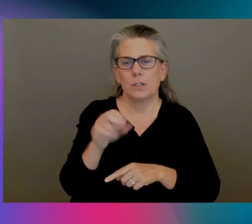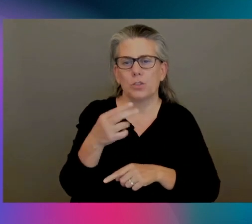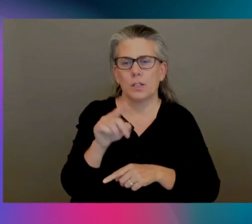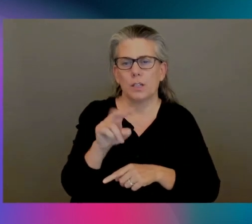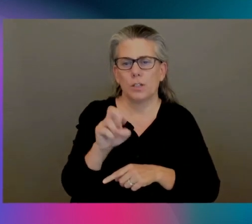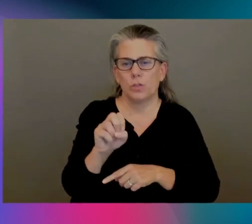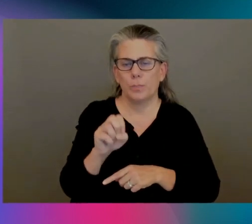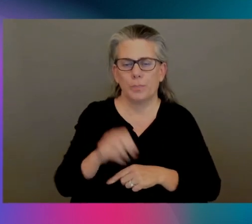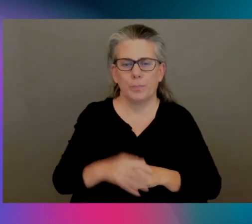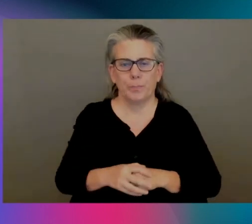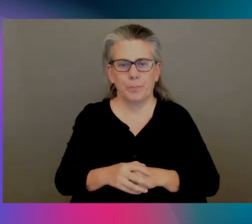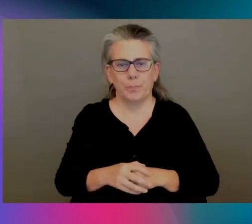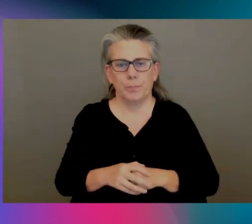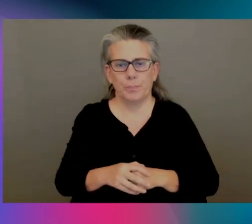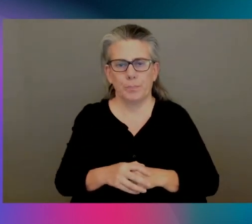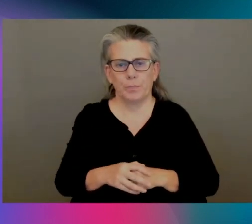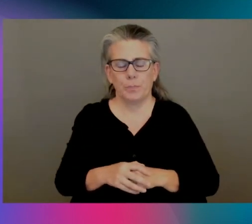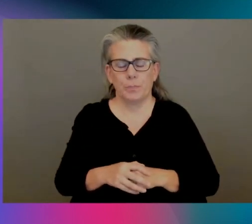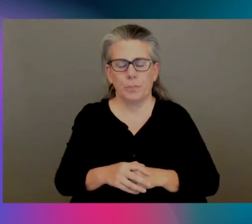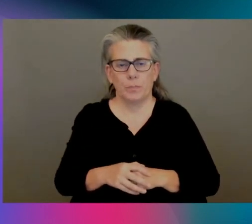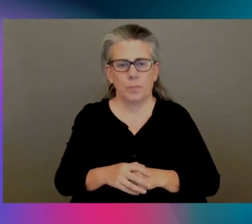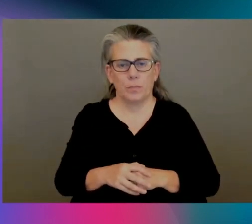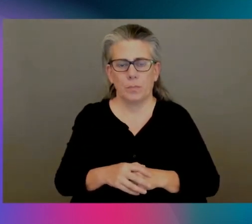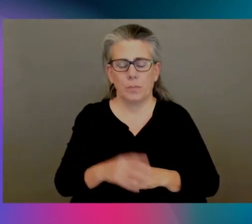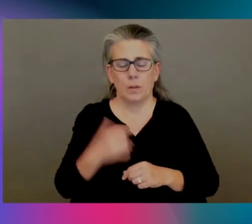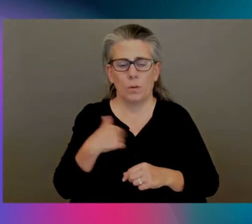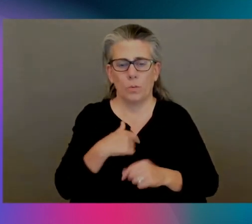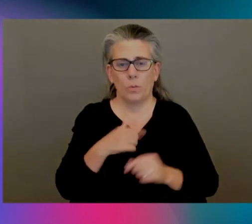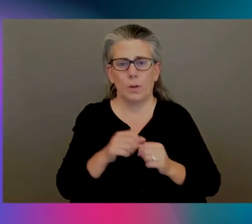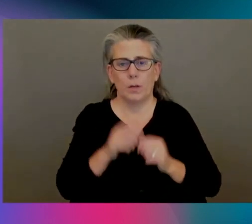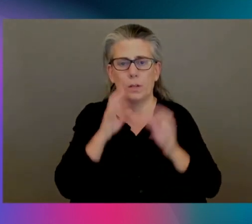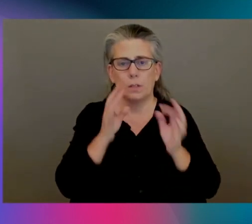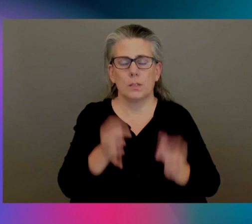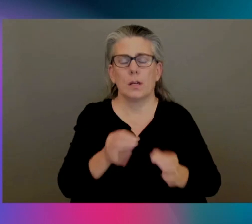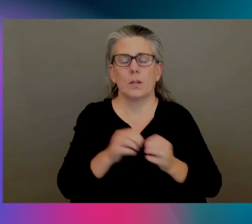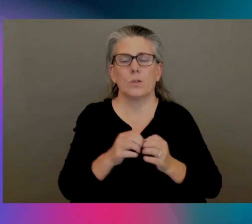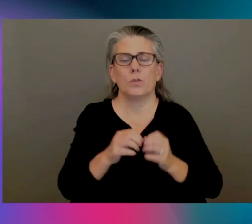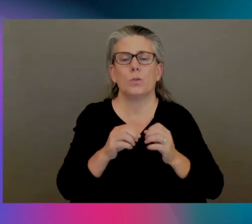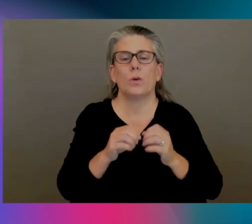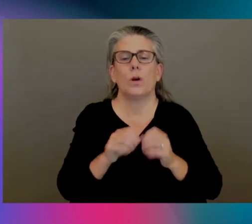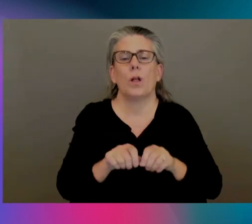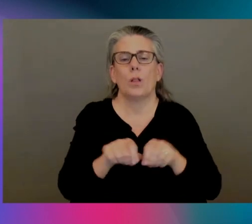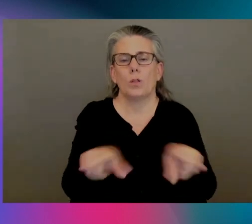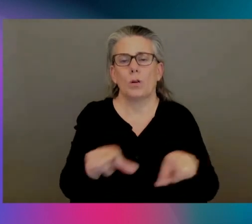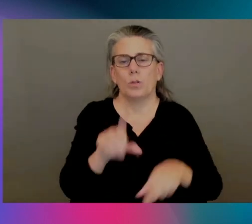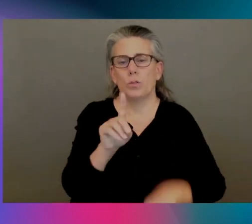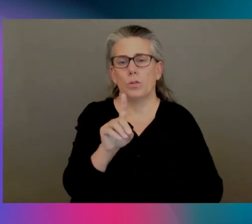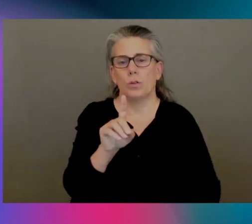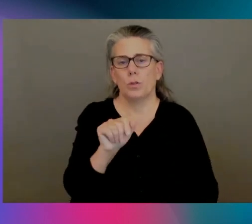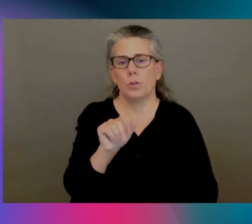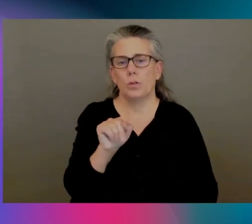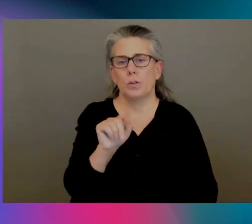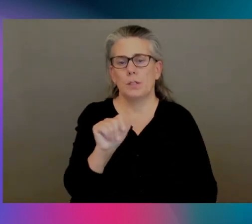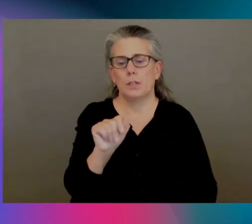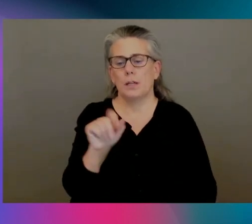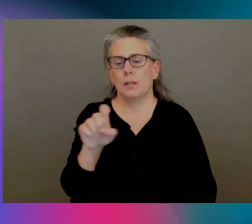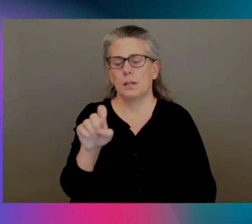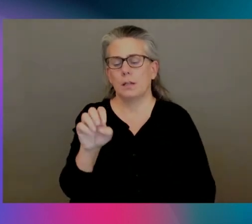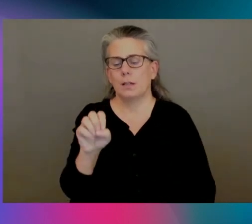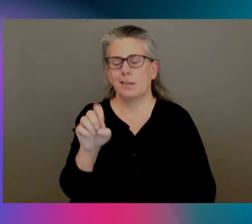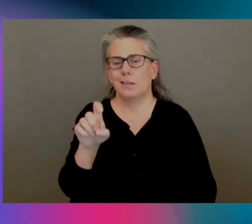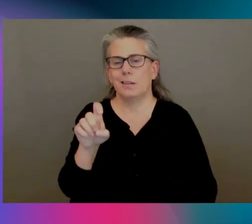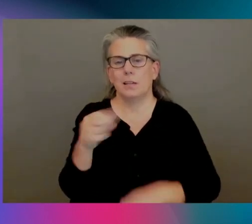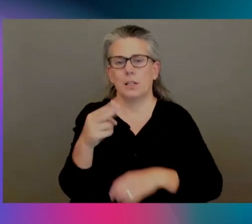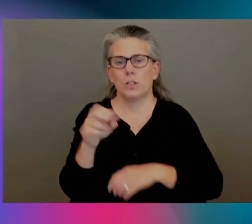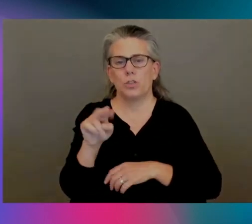So, we decided to launch Data Exchange in 2019 because we heard from our customers that they wanted the same experience they've become accustomed